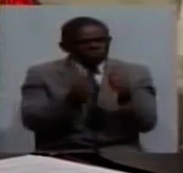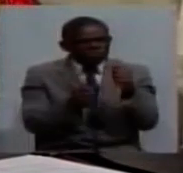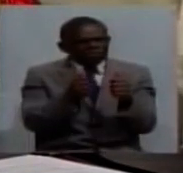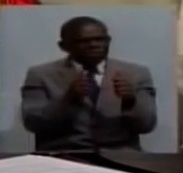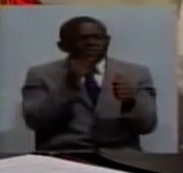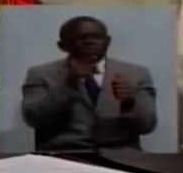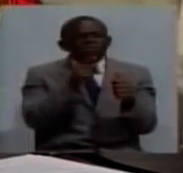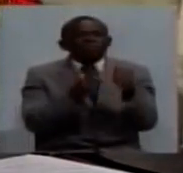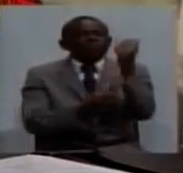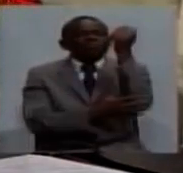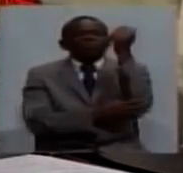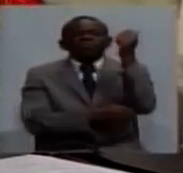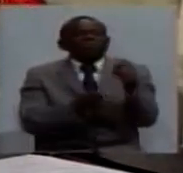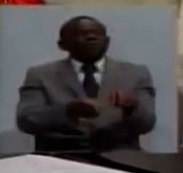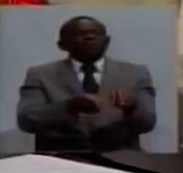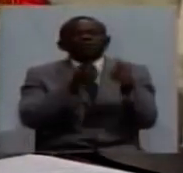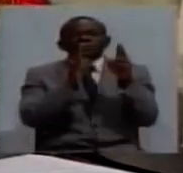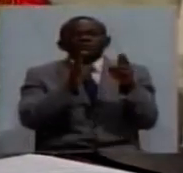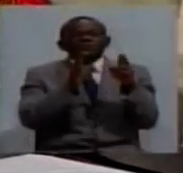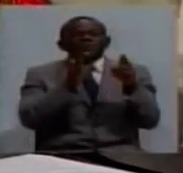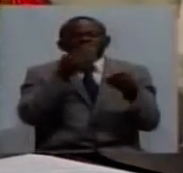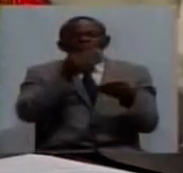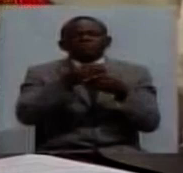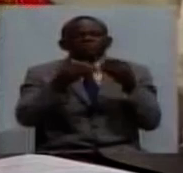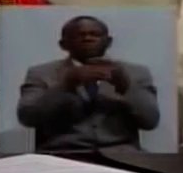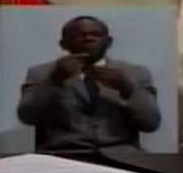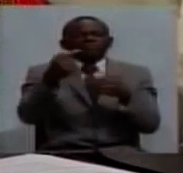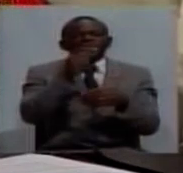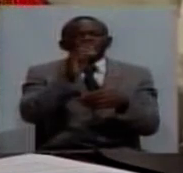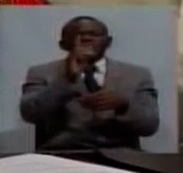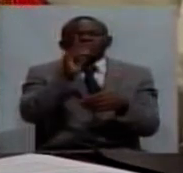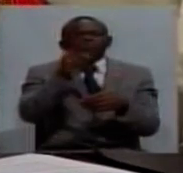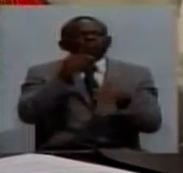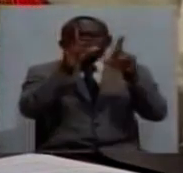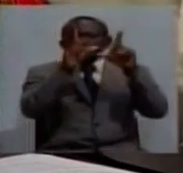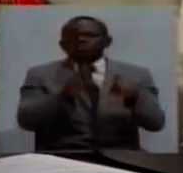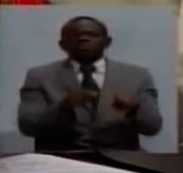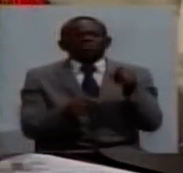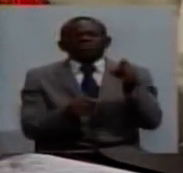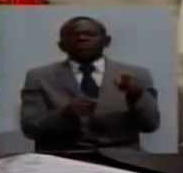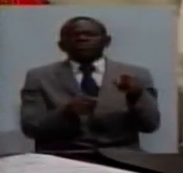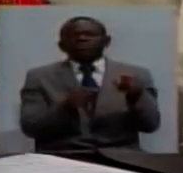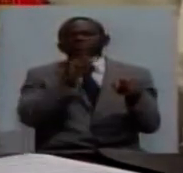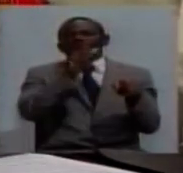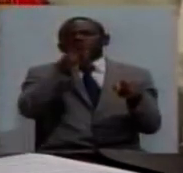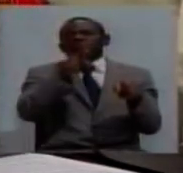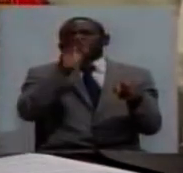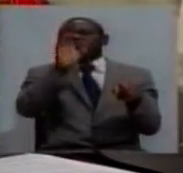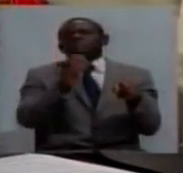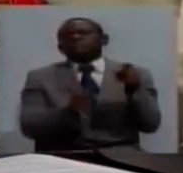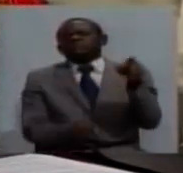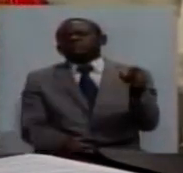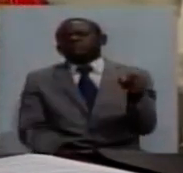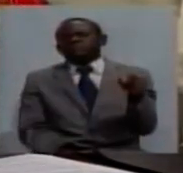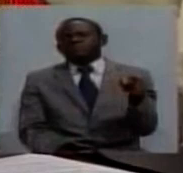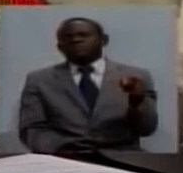high. And yet we have had a conversation with the minister, for example, of Luapula Province, and he sees great potential. And